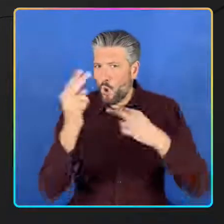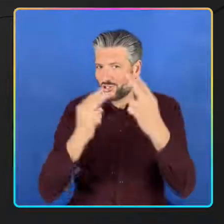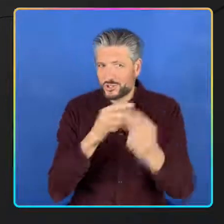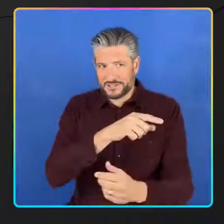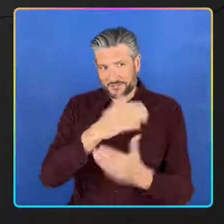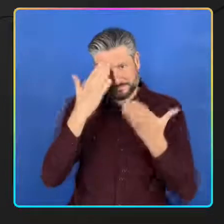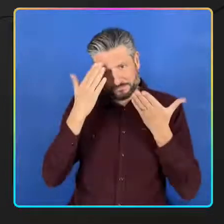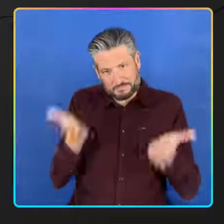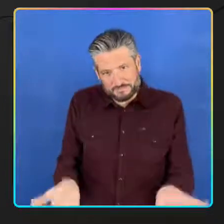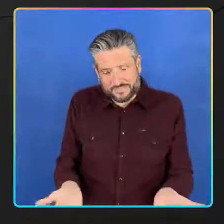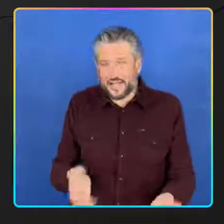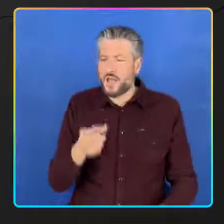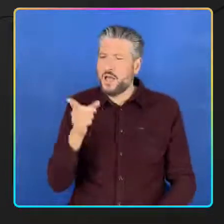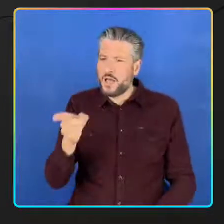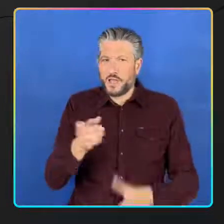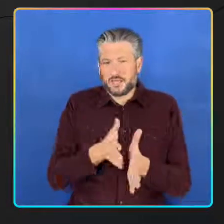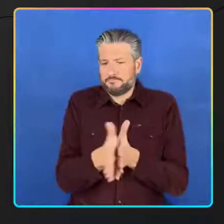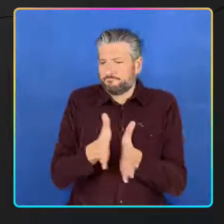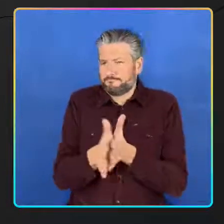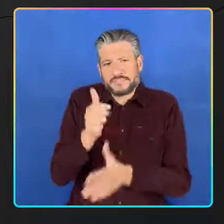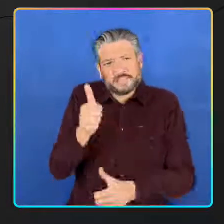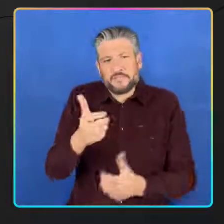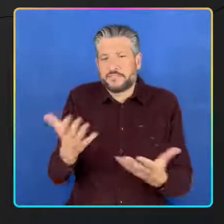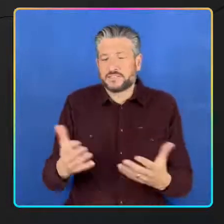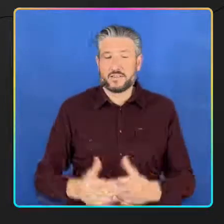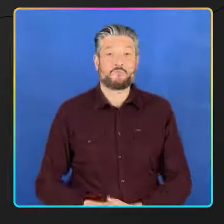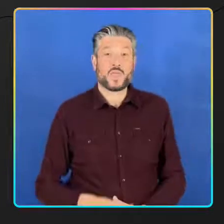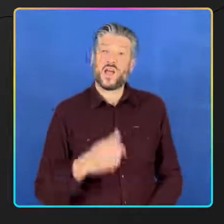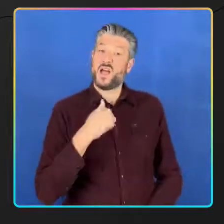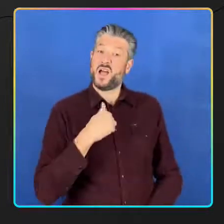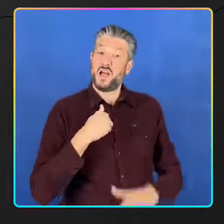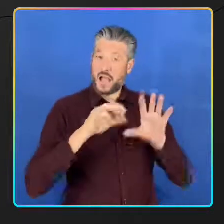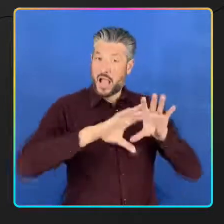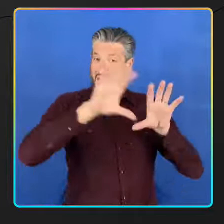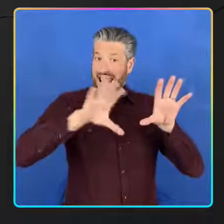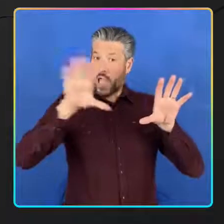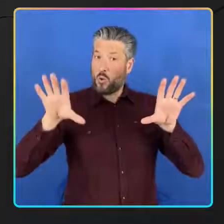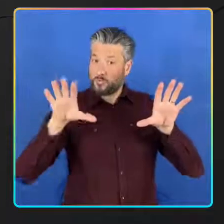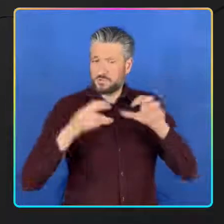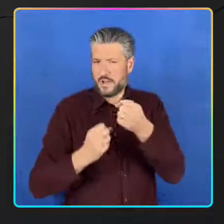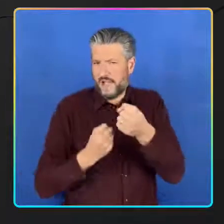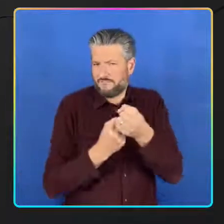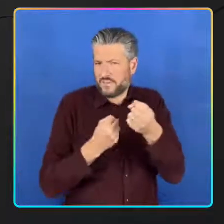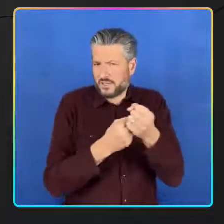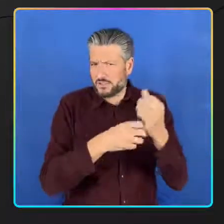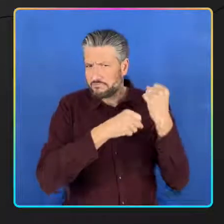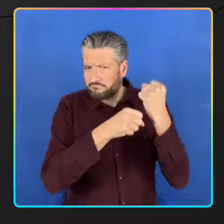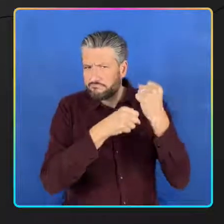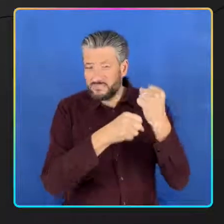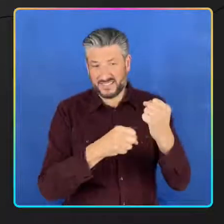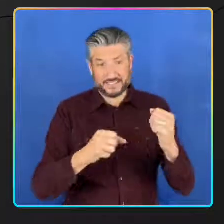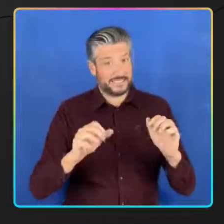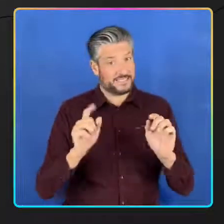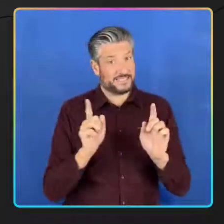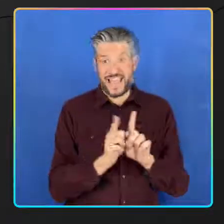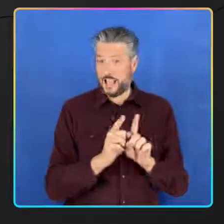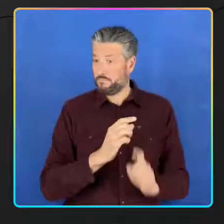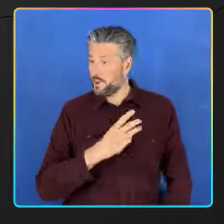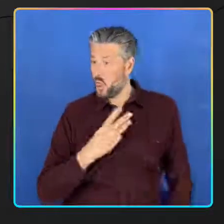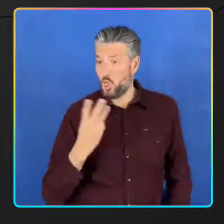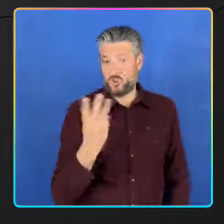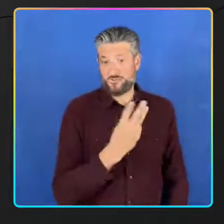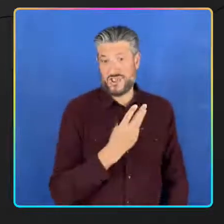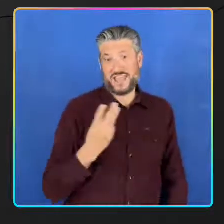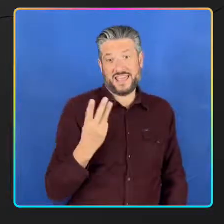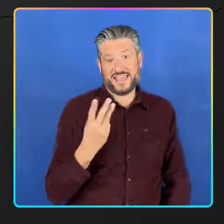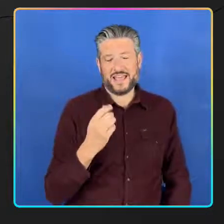All right, so I'm an advocate, a cloud advocate, just like you two. I work on Henk's team, on